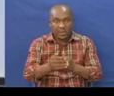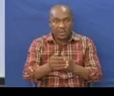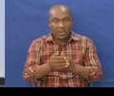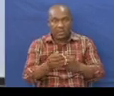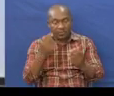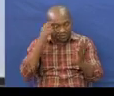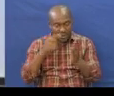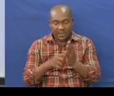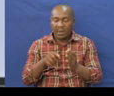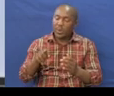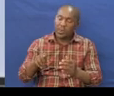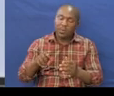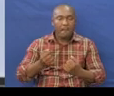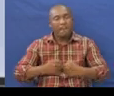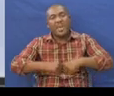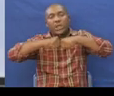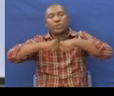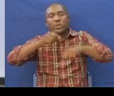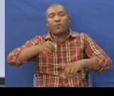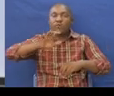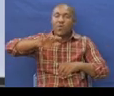mismanagement. Yes, it's very true.